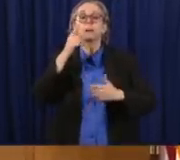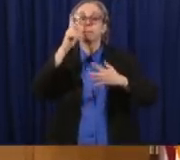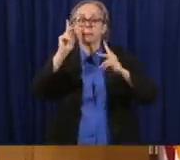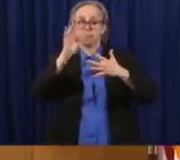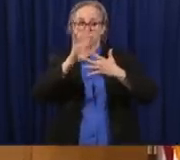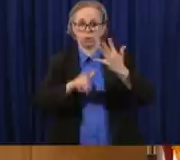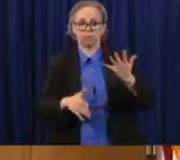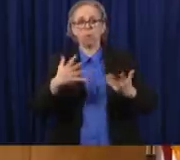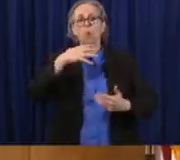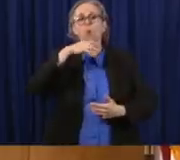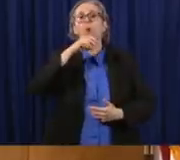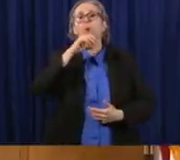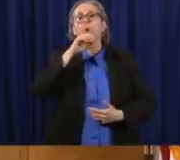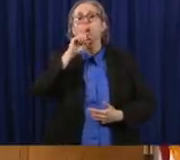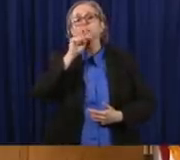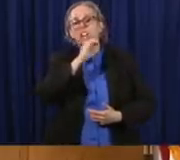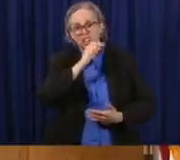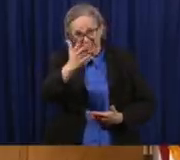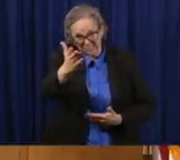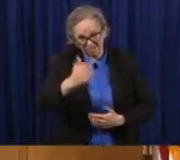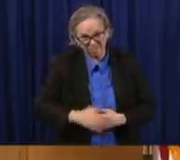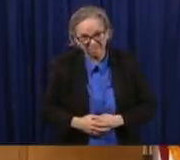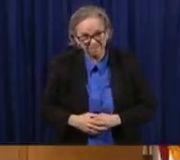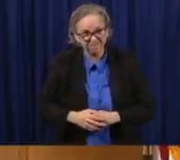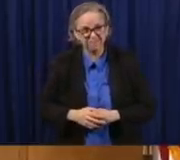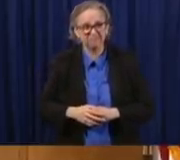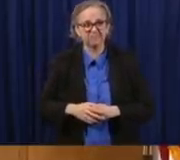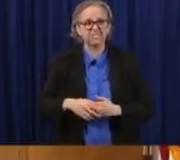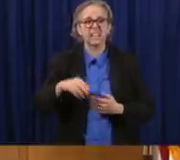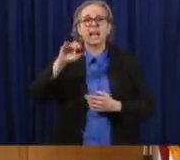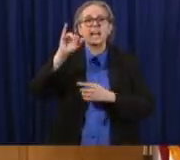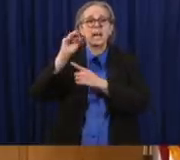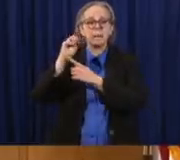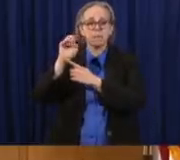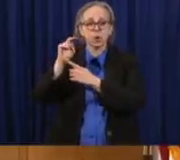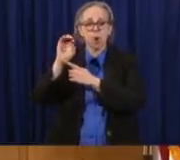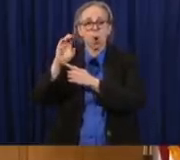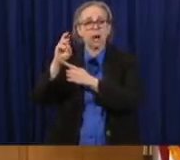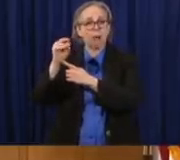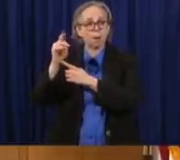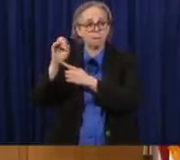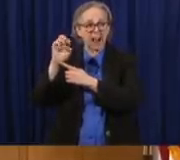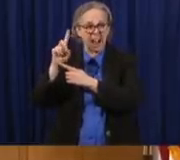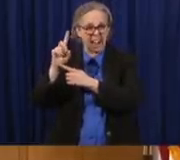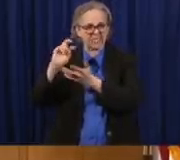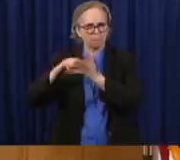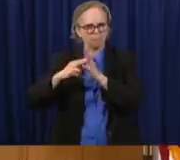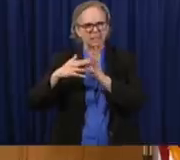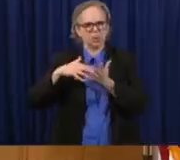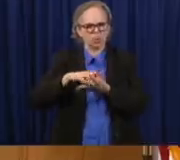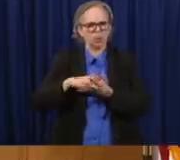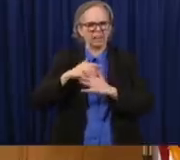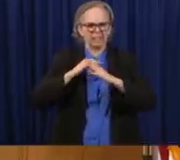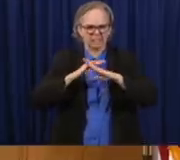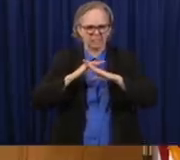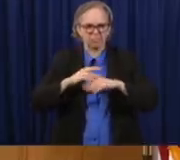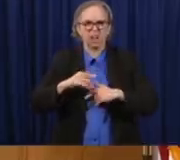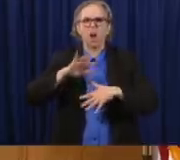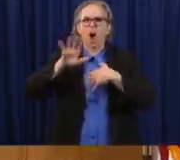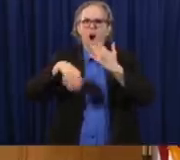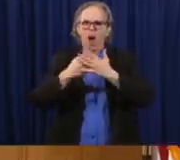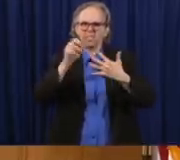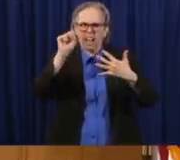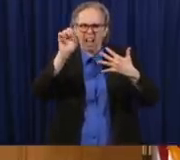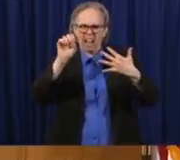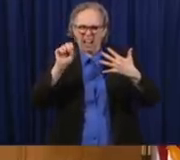who have their immune system compromised, people of any age with these underlying medical conditions are at a higher risk for